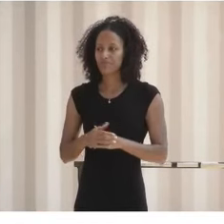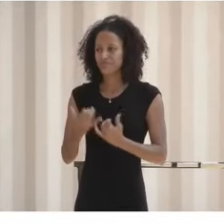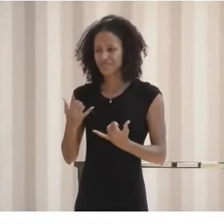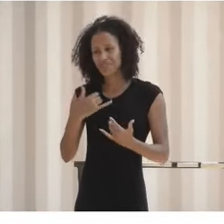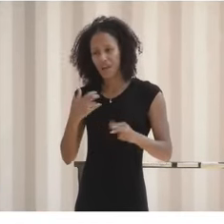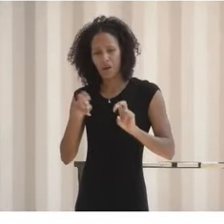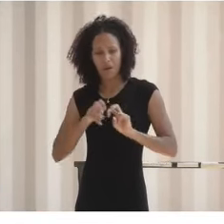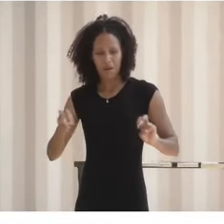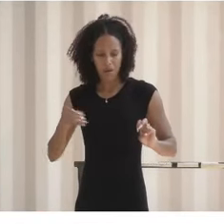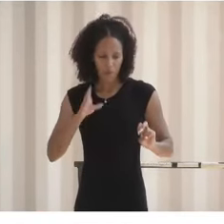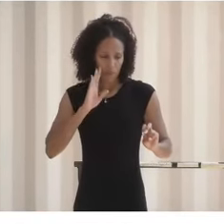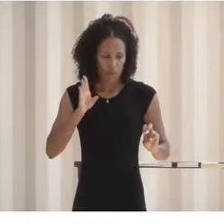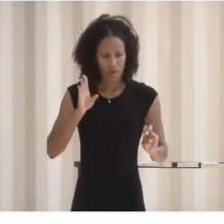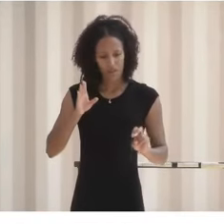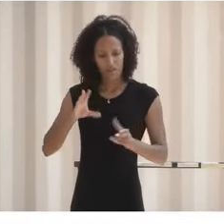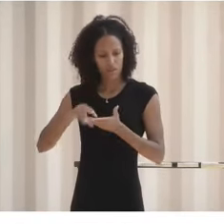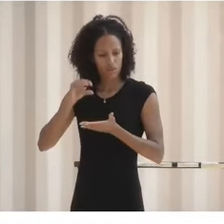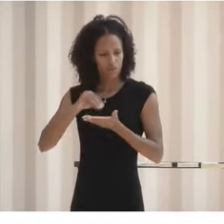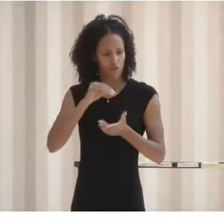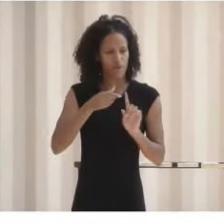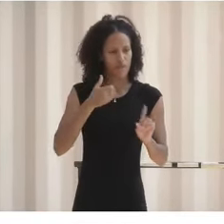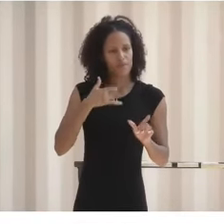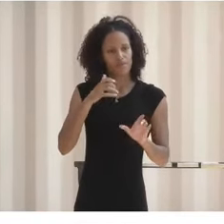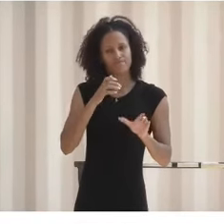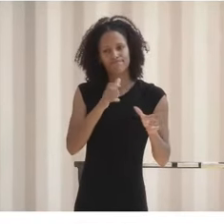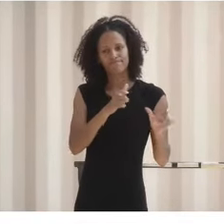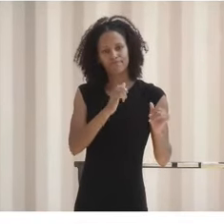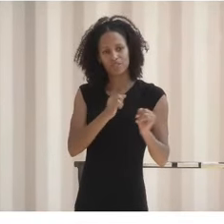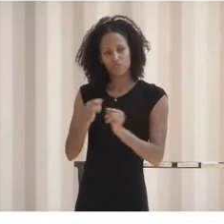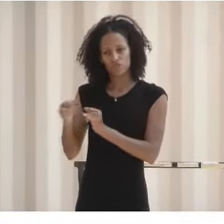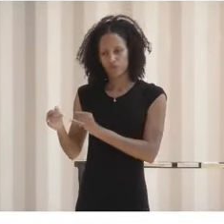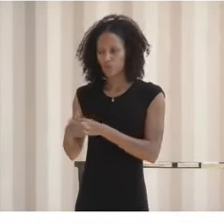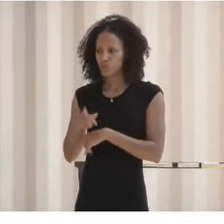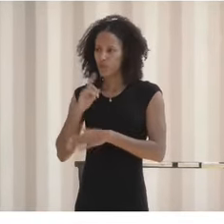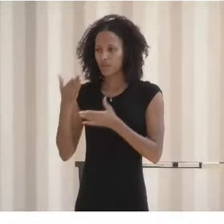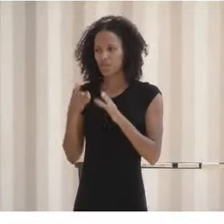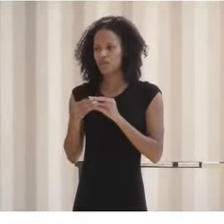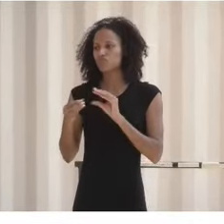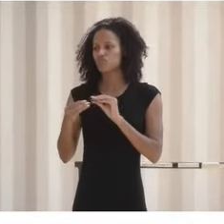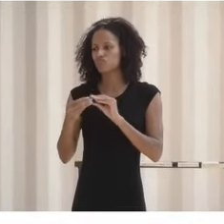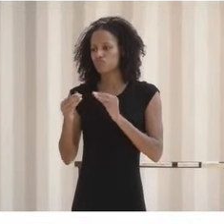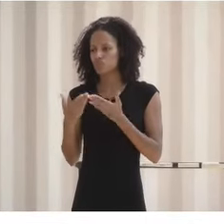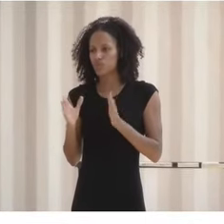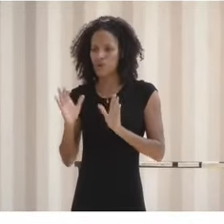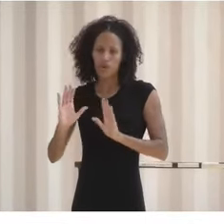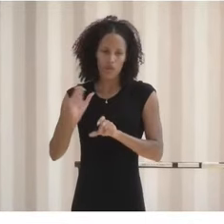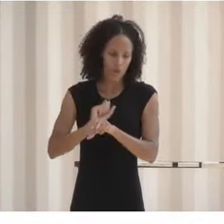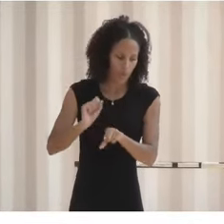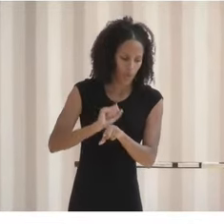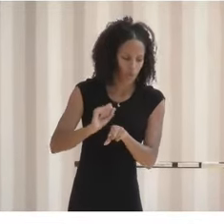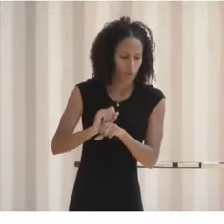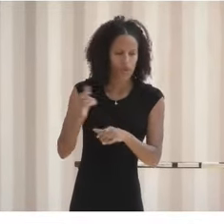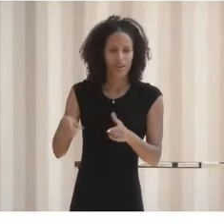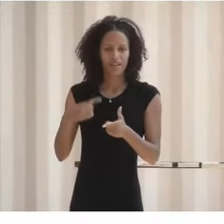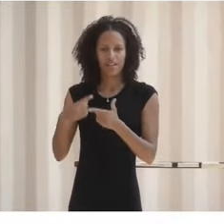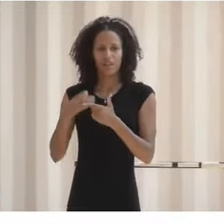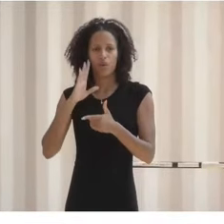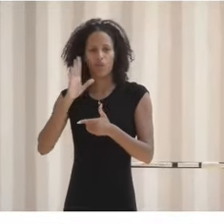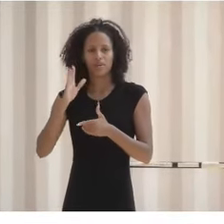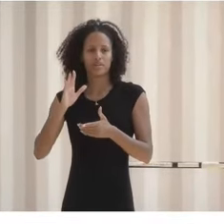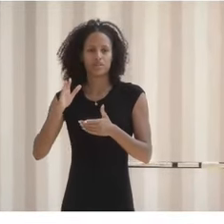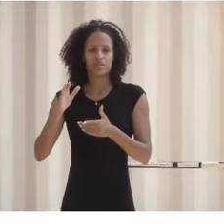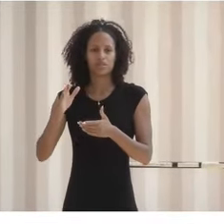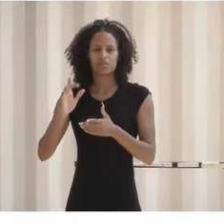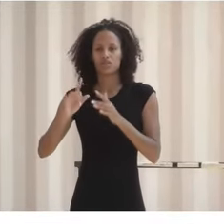of our panelists now. They'll each provide sort of a brief opening remarks on the work that they do, and then we'll get into a